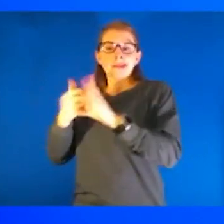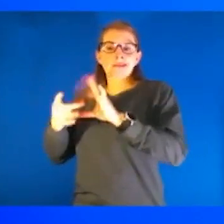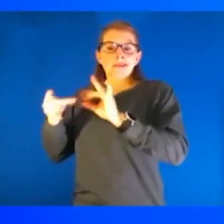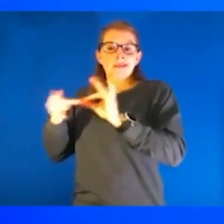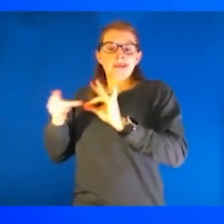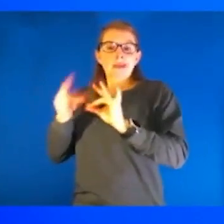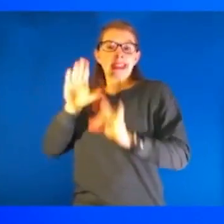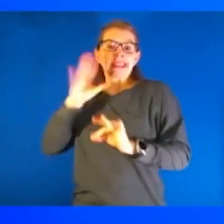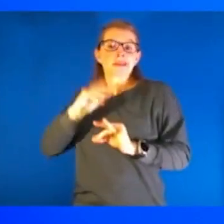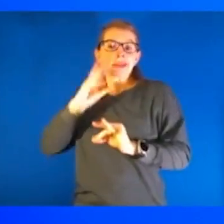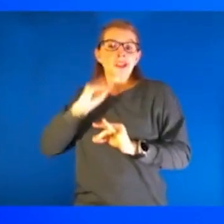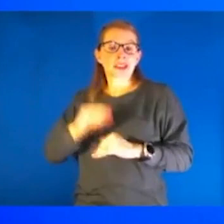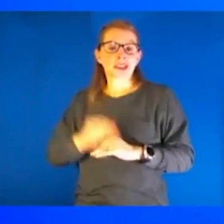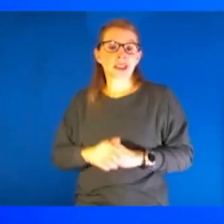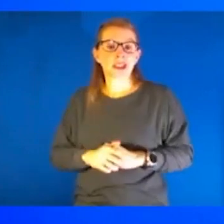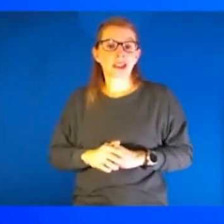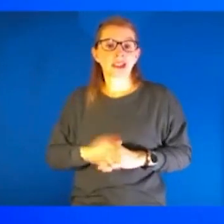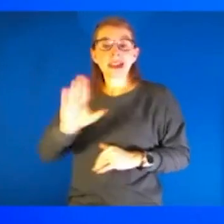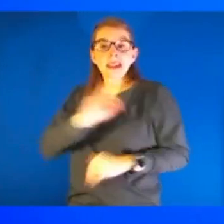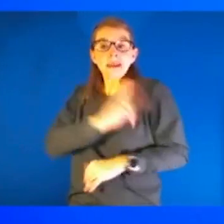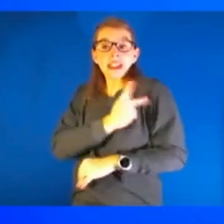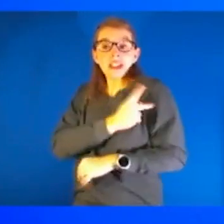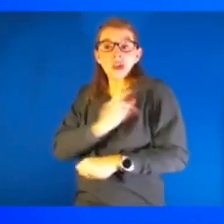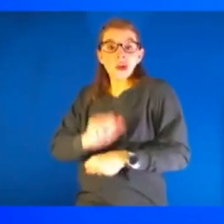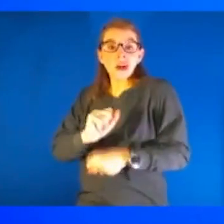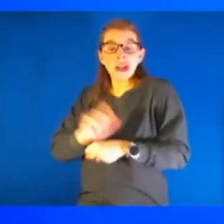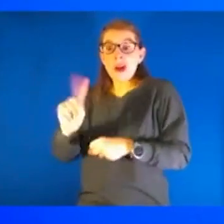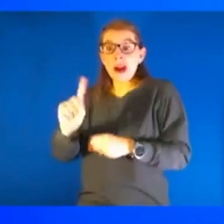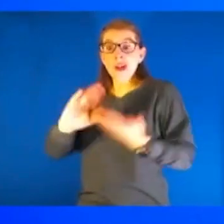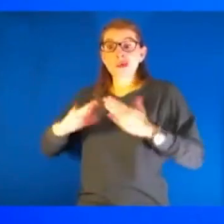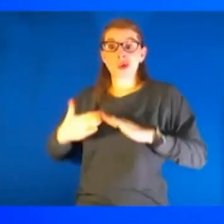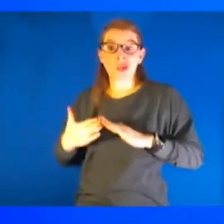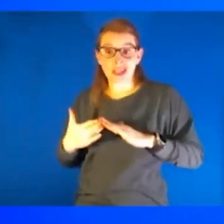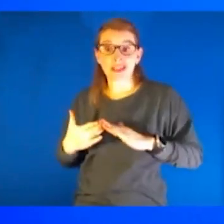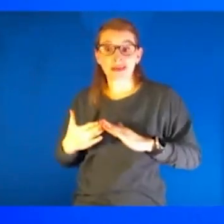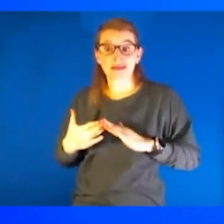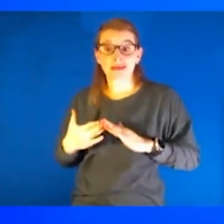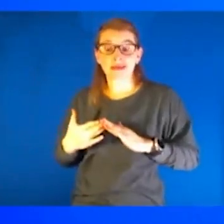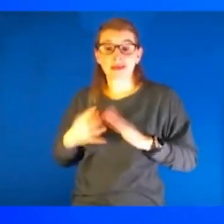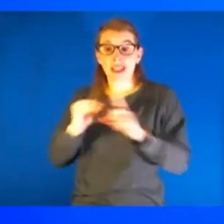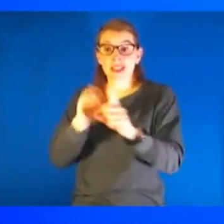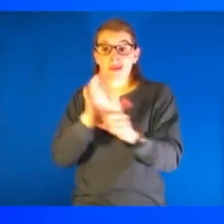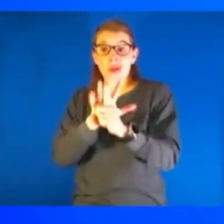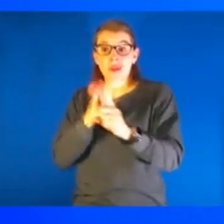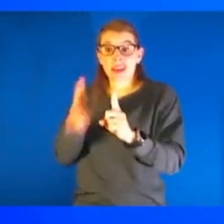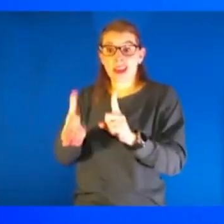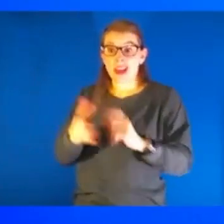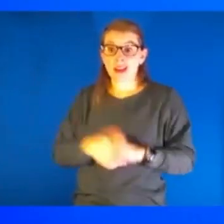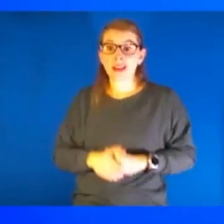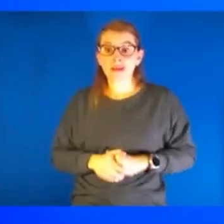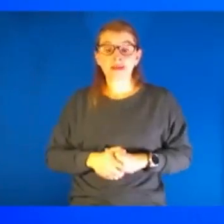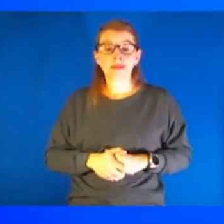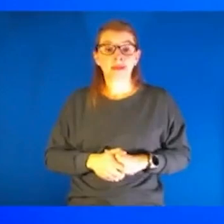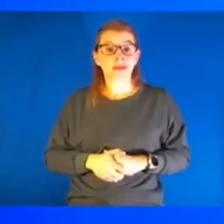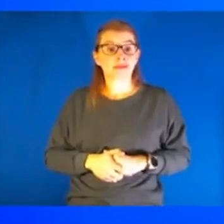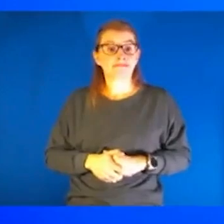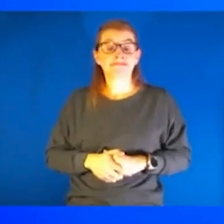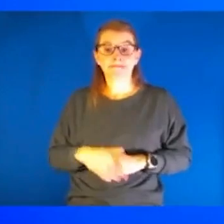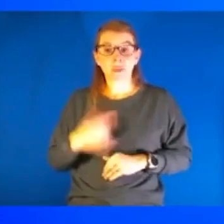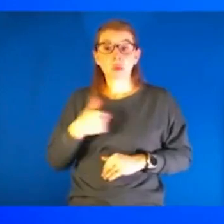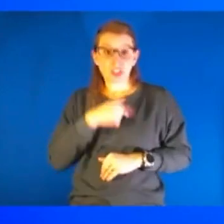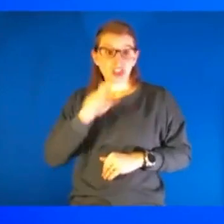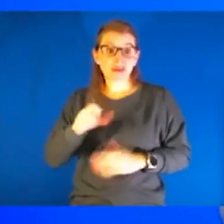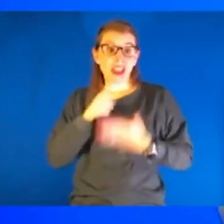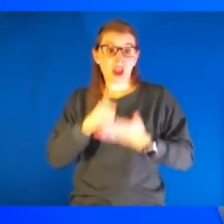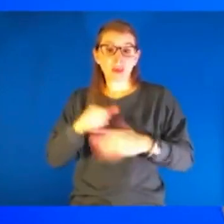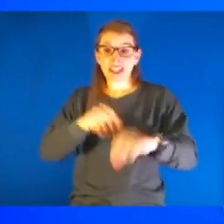of his patients working in the community and being exposed. That's what we're all about. We should be helping each other and looking